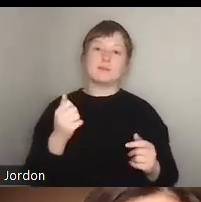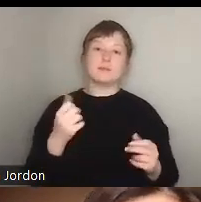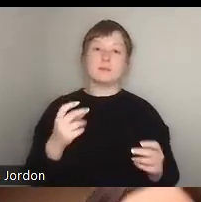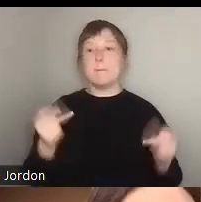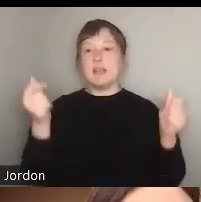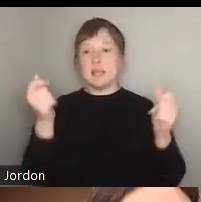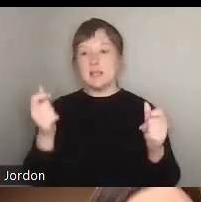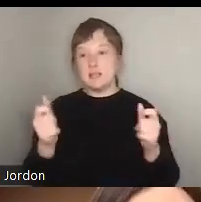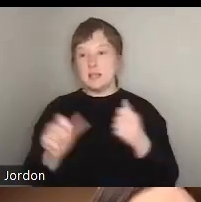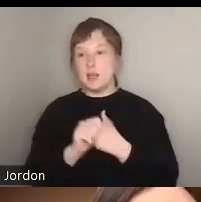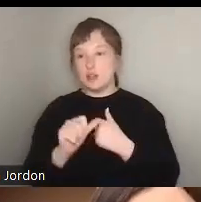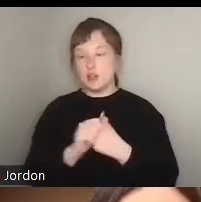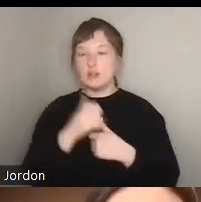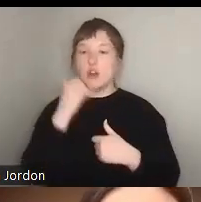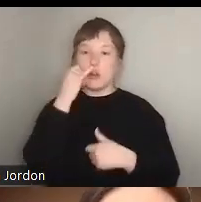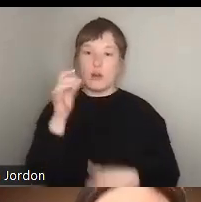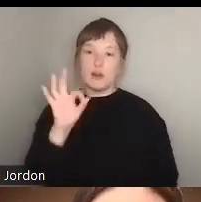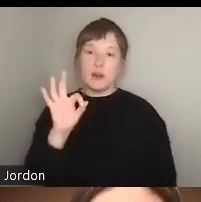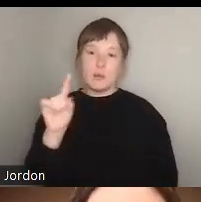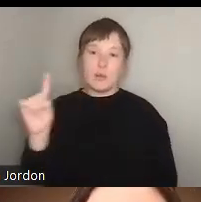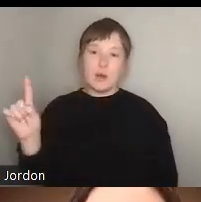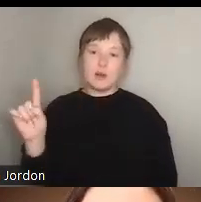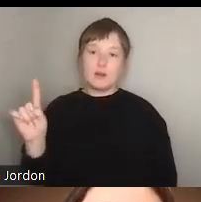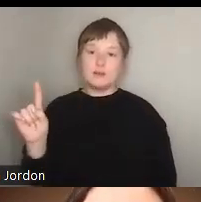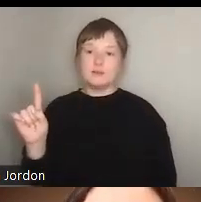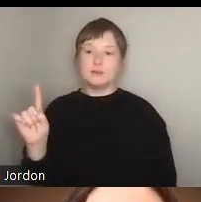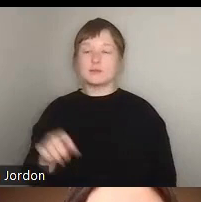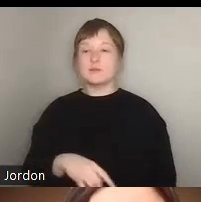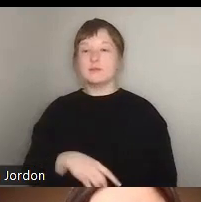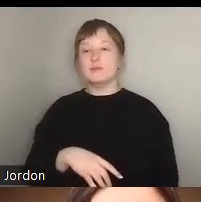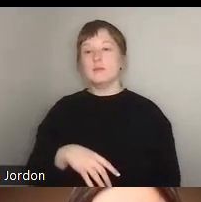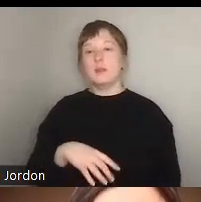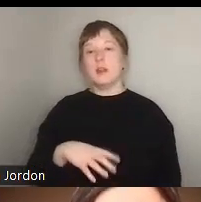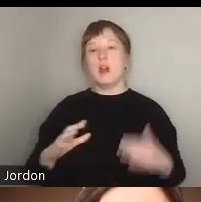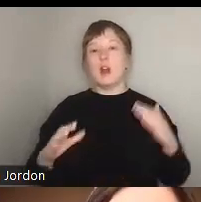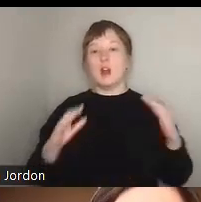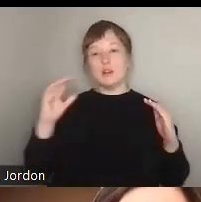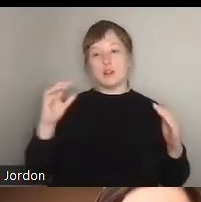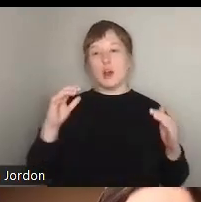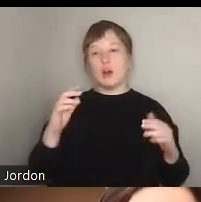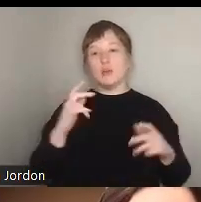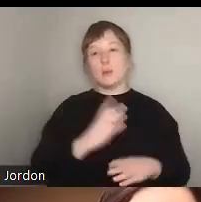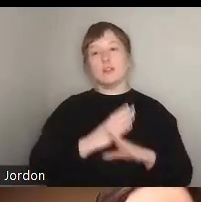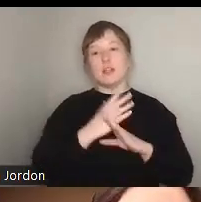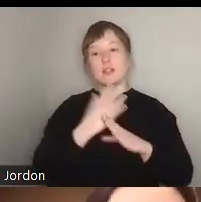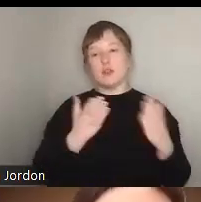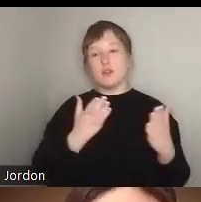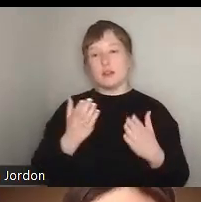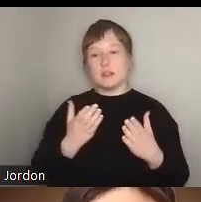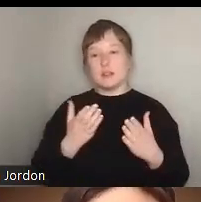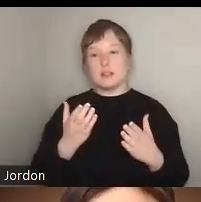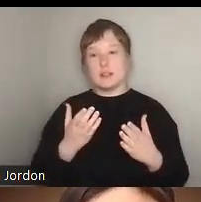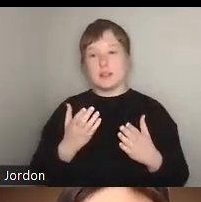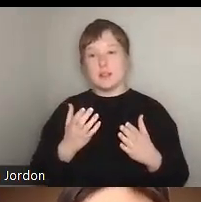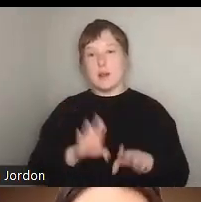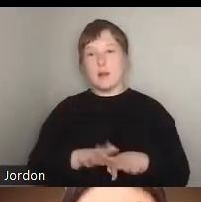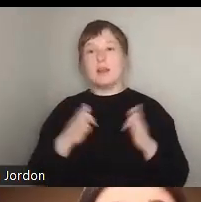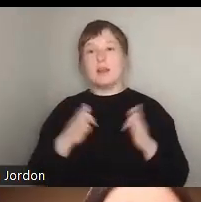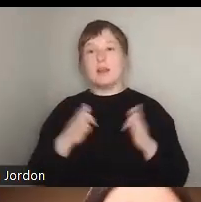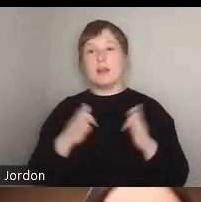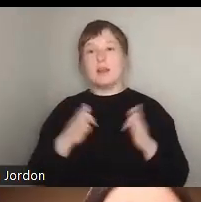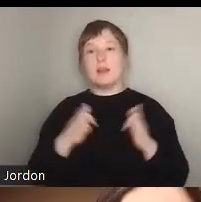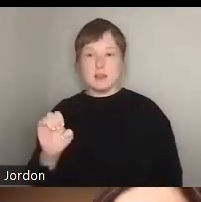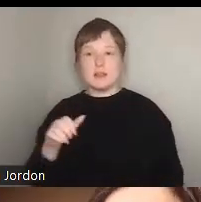danger, you call 911. Adult Protective Services usually will take the report that you made, maybe open up a case with it, and they send